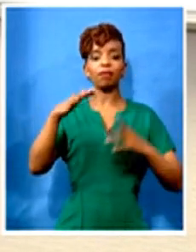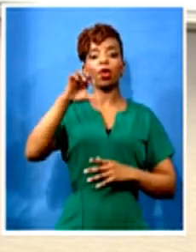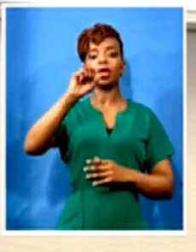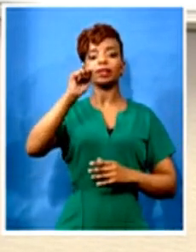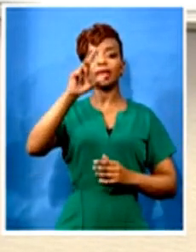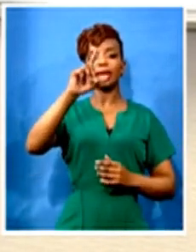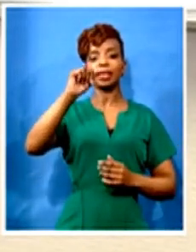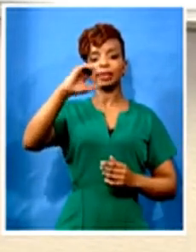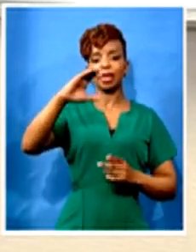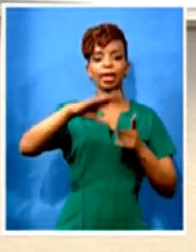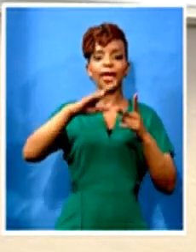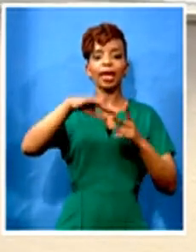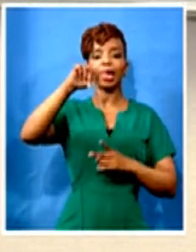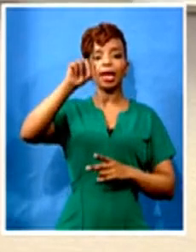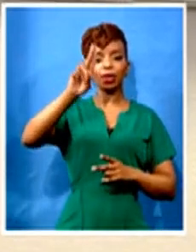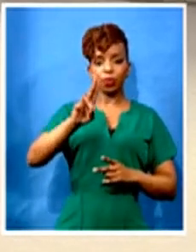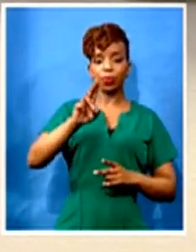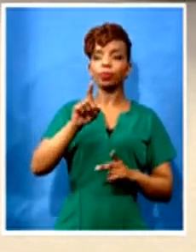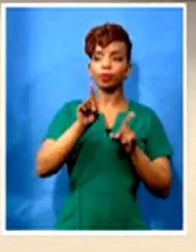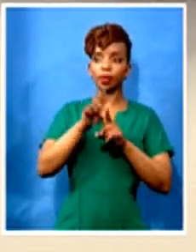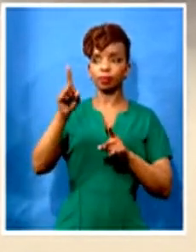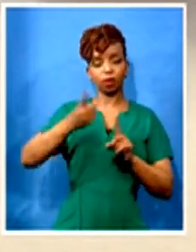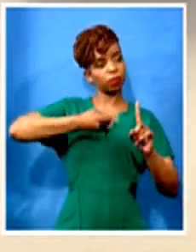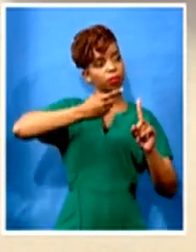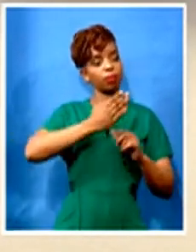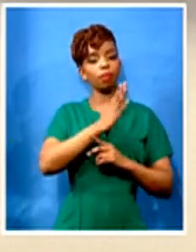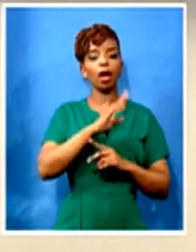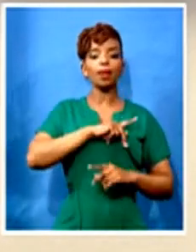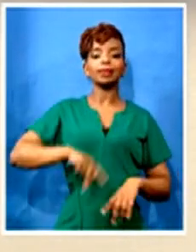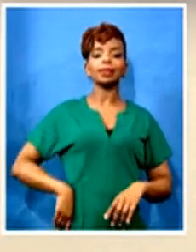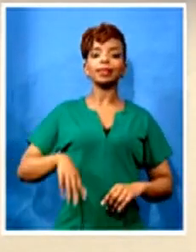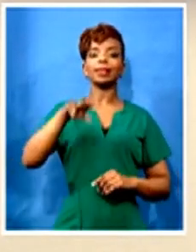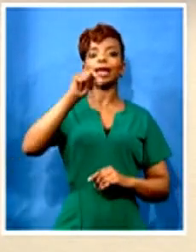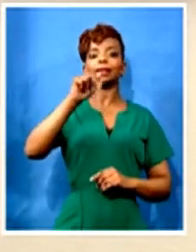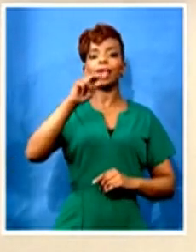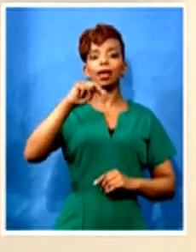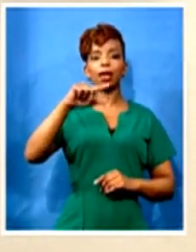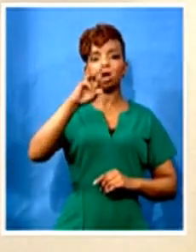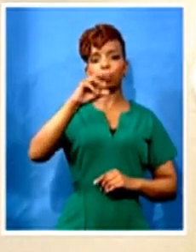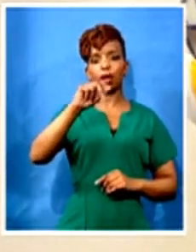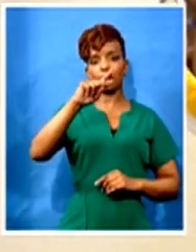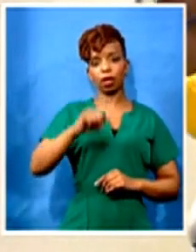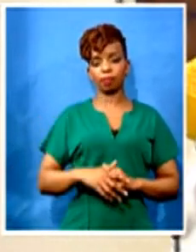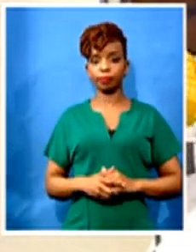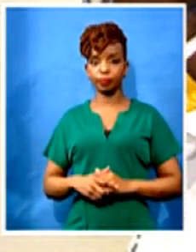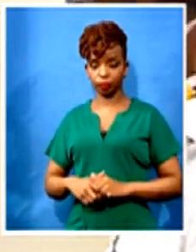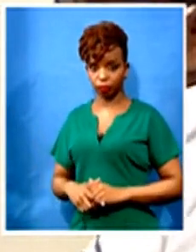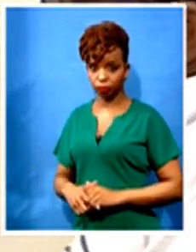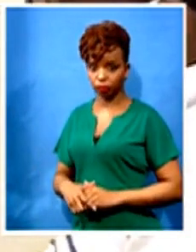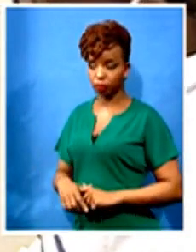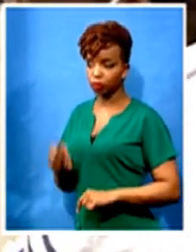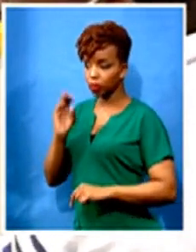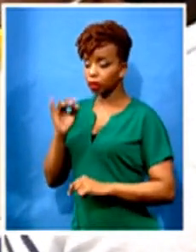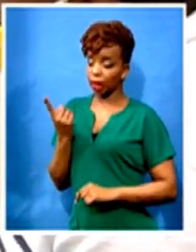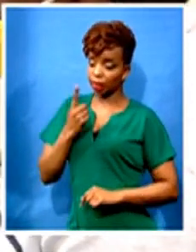Mnangagwa. President Mnangagwa, addressing the nation earlier on today, said nothing about the human rights violations in that particular country. What does that say